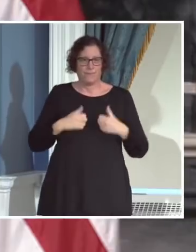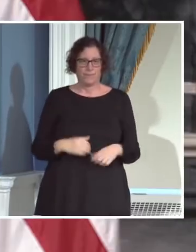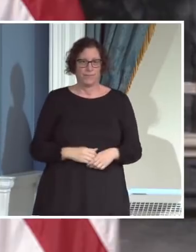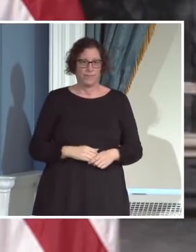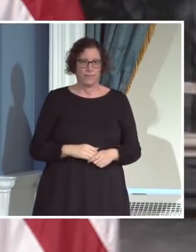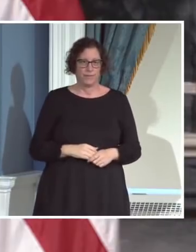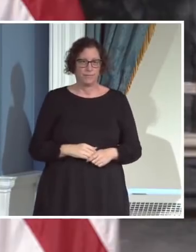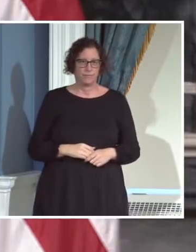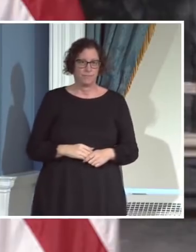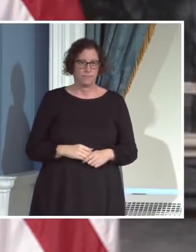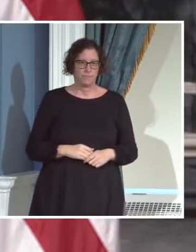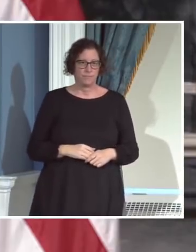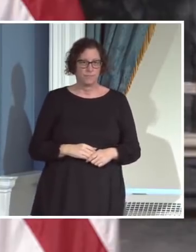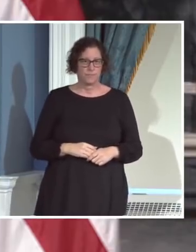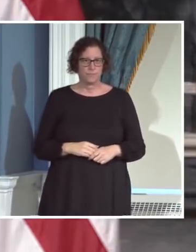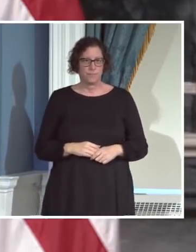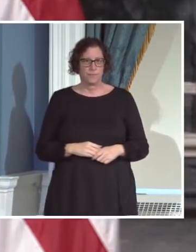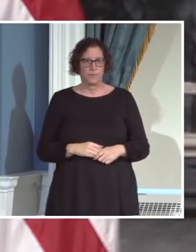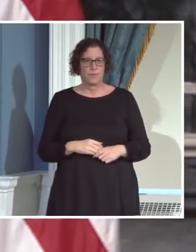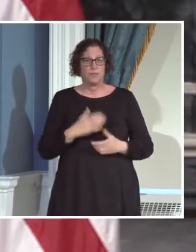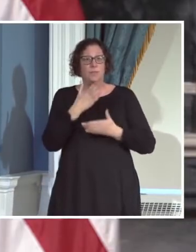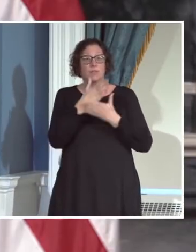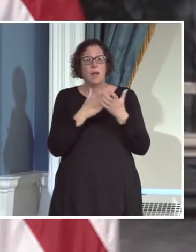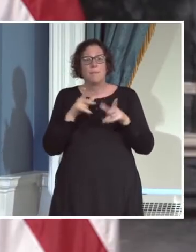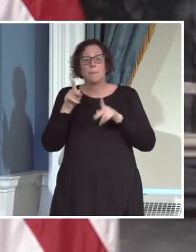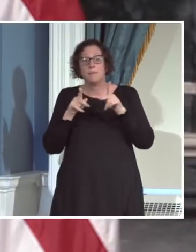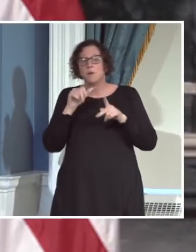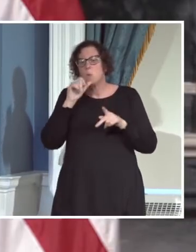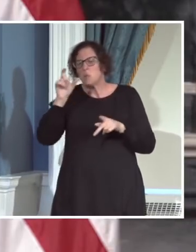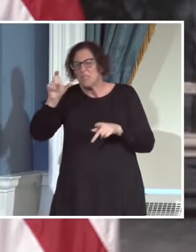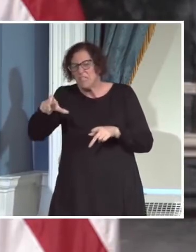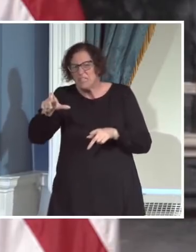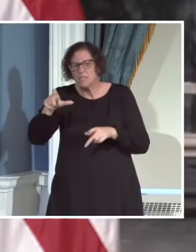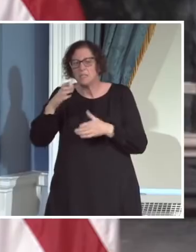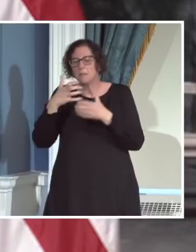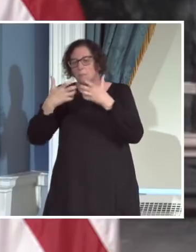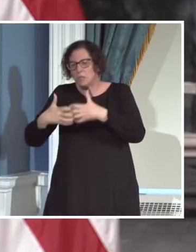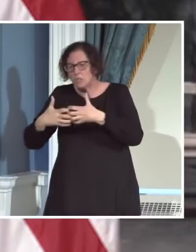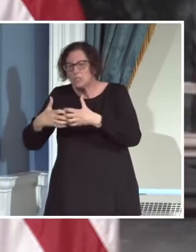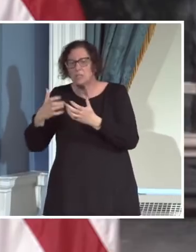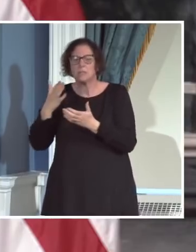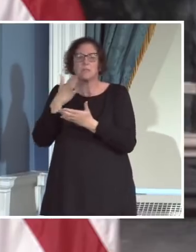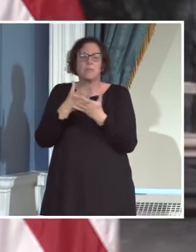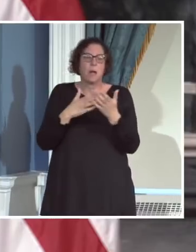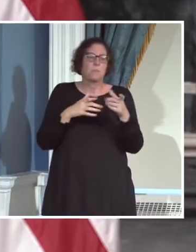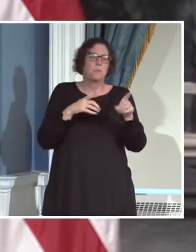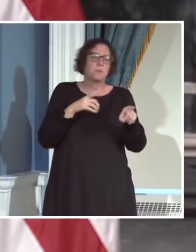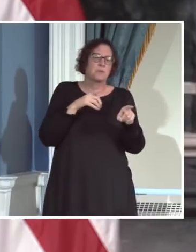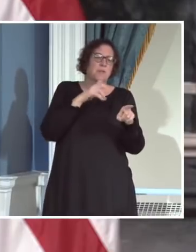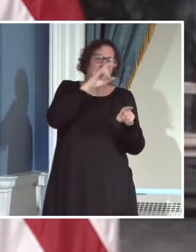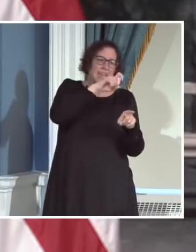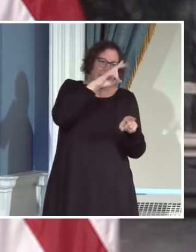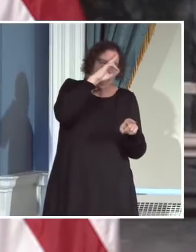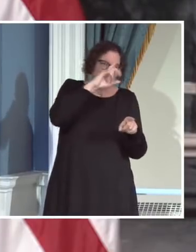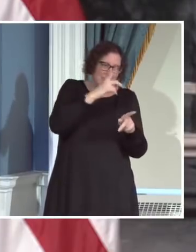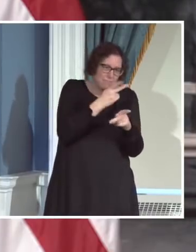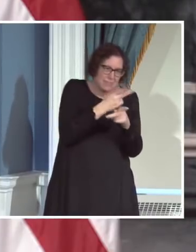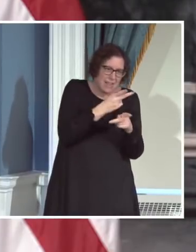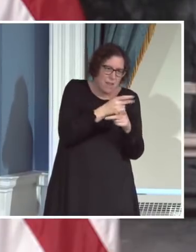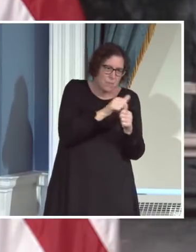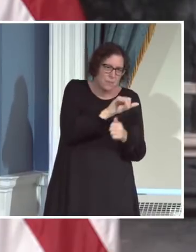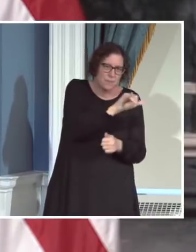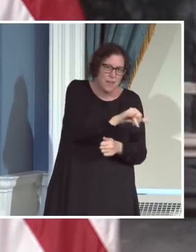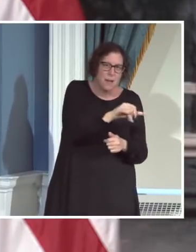don't take an attitude of, any way devaluing each life. We value each